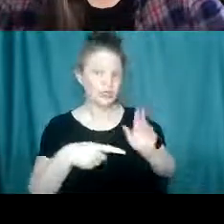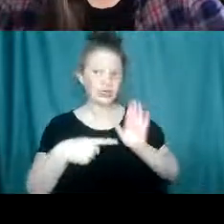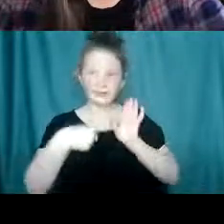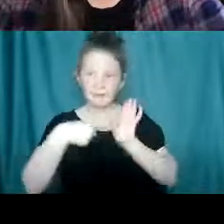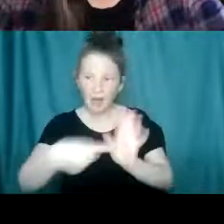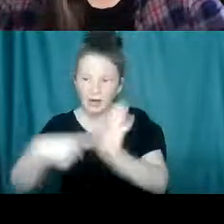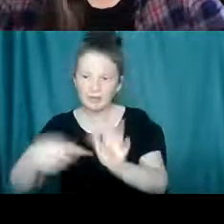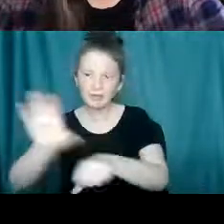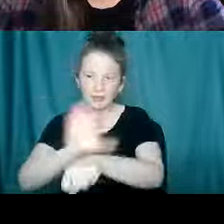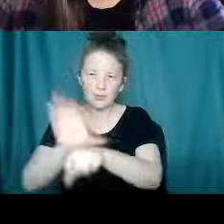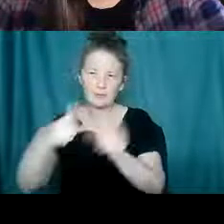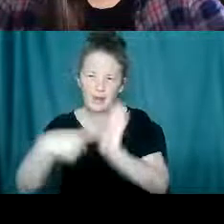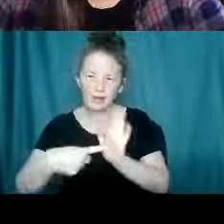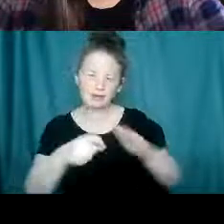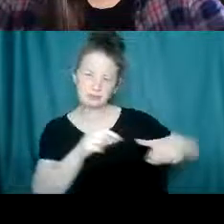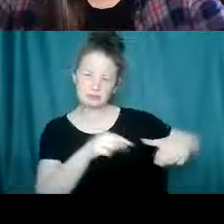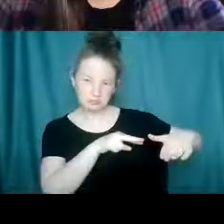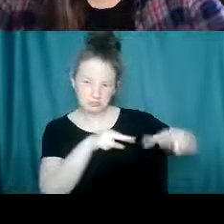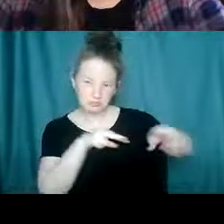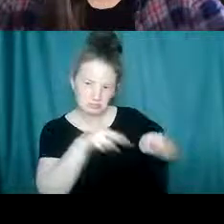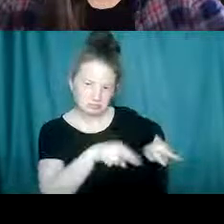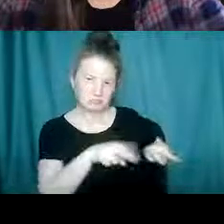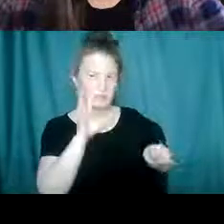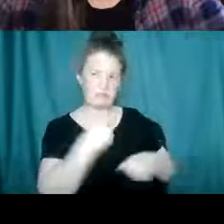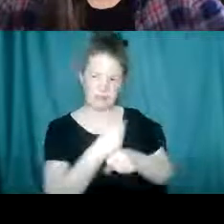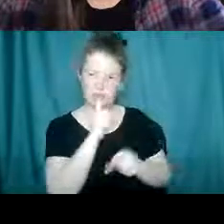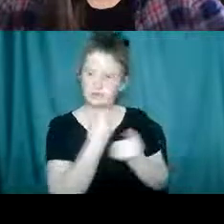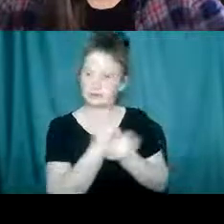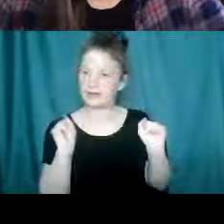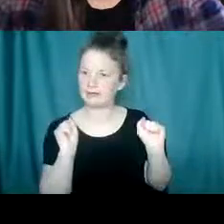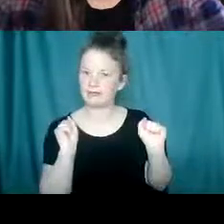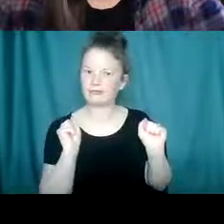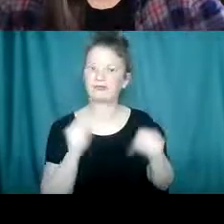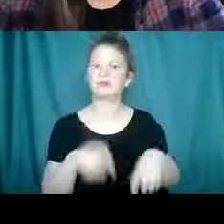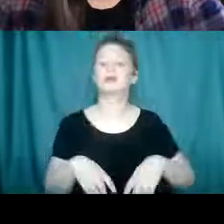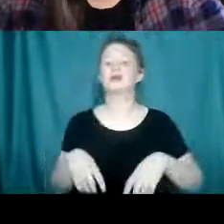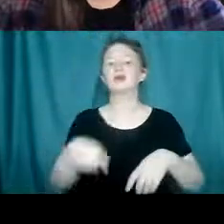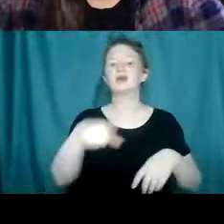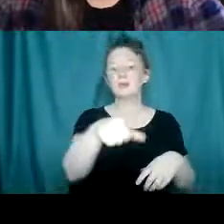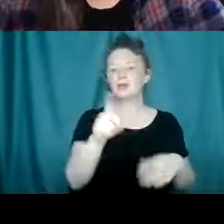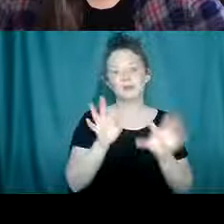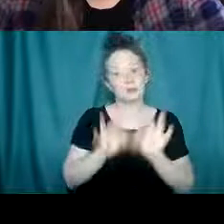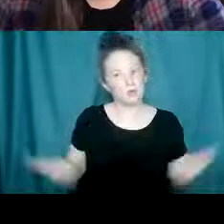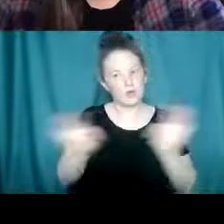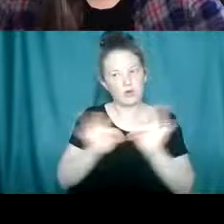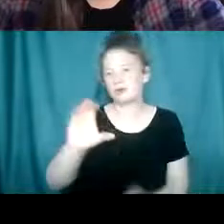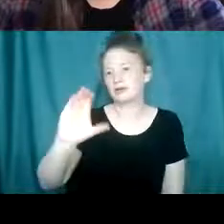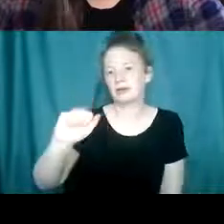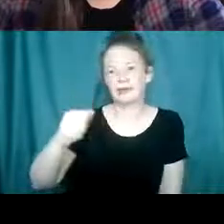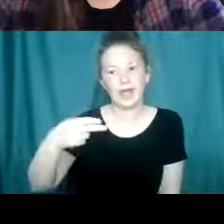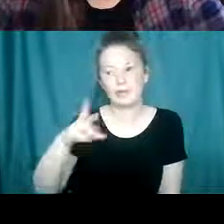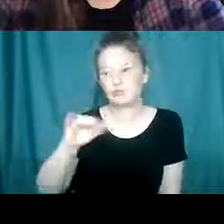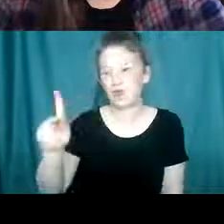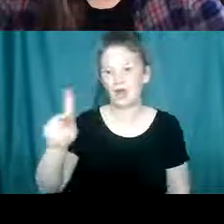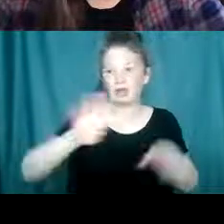actually secure. But again, we really rely on this caprock. If this thing leaks,